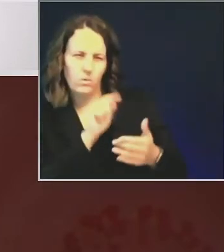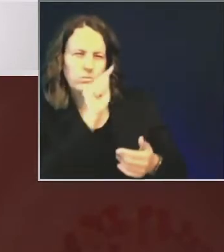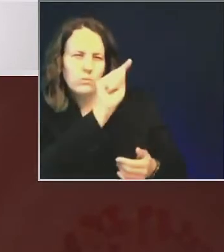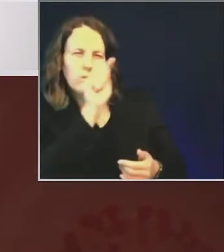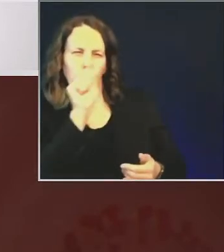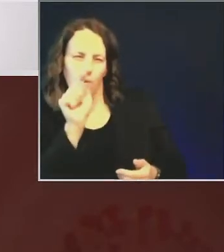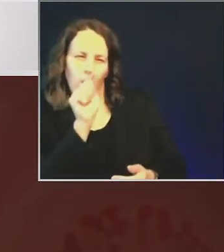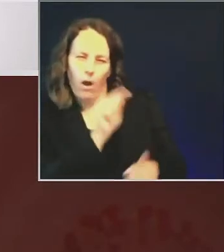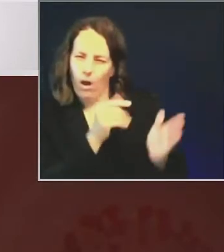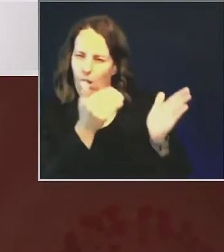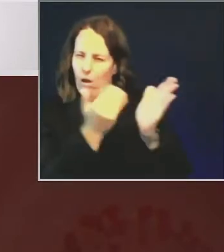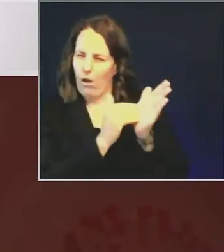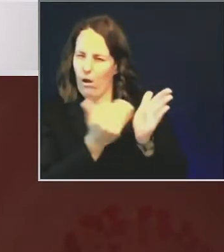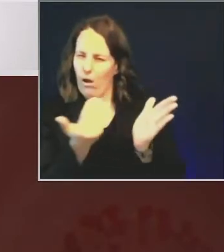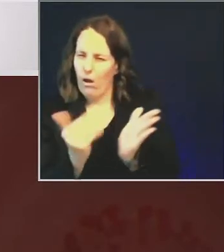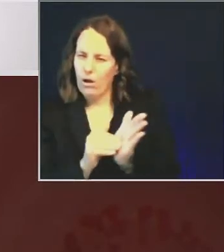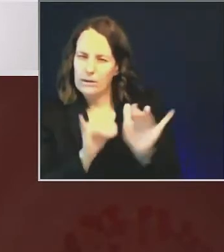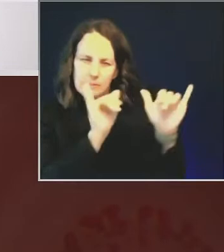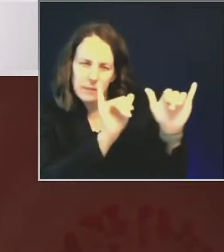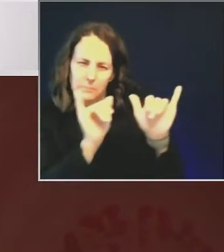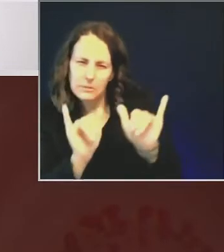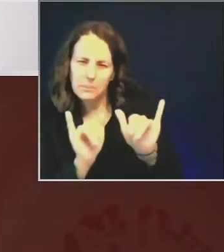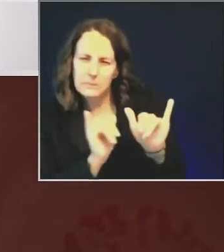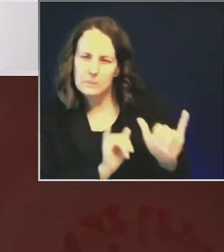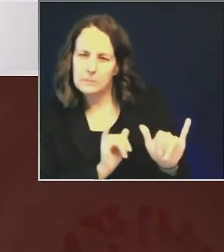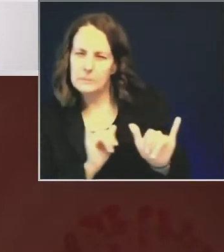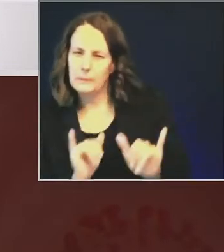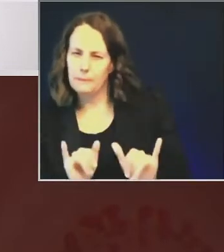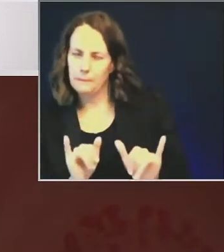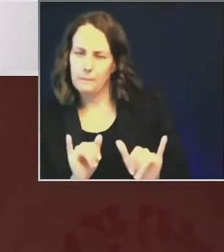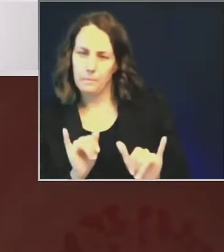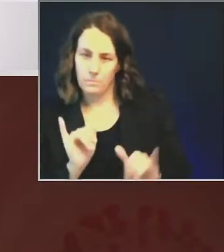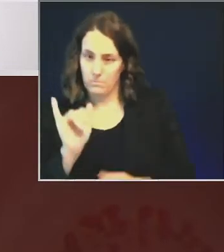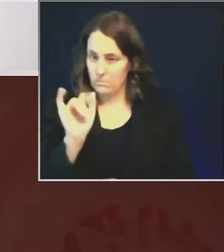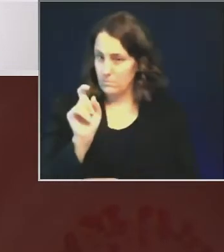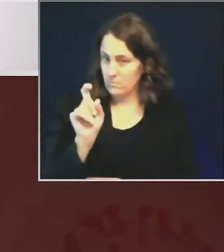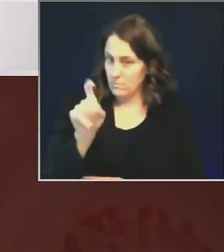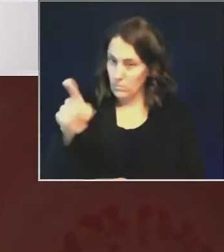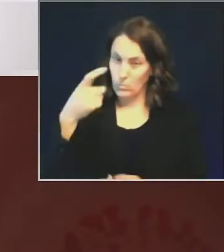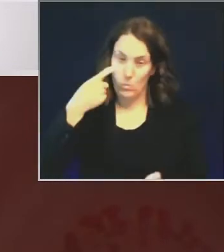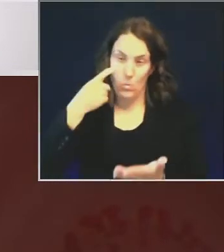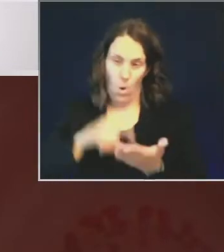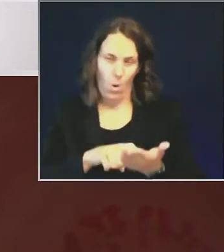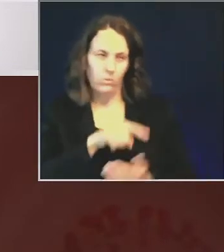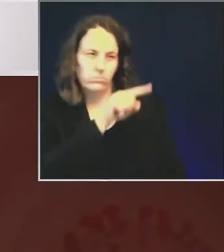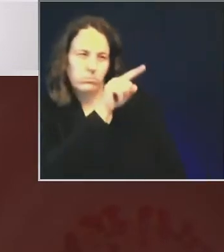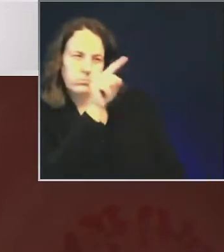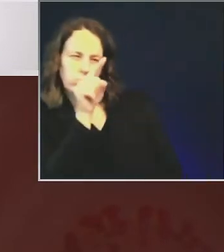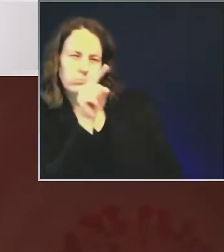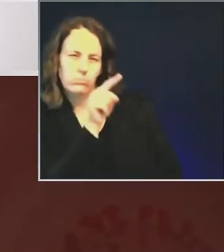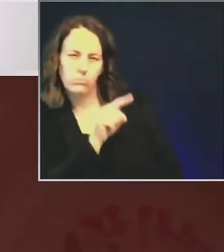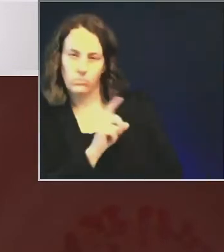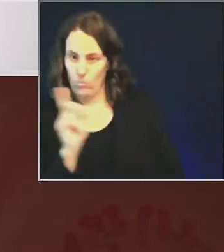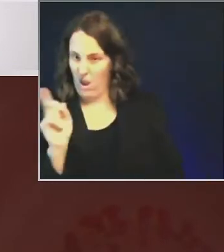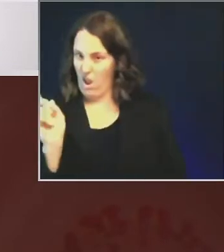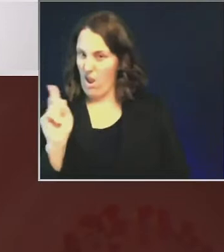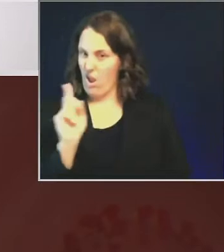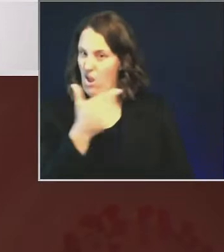identification of where vaccines are taking place. If you've yet seen any patterns emerging